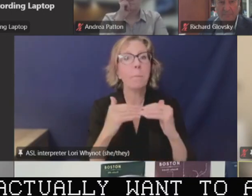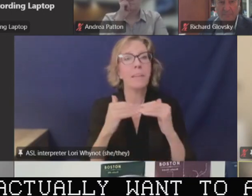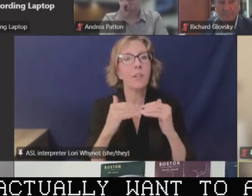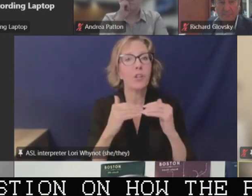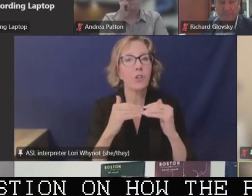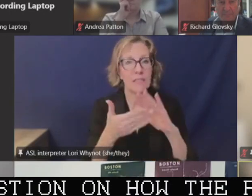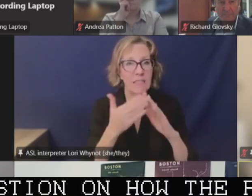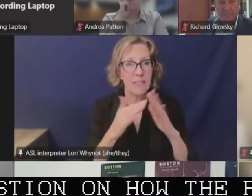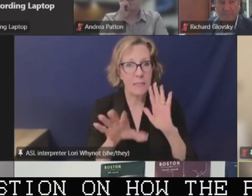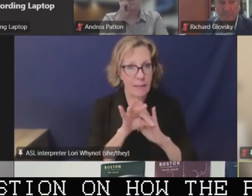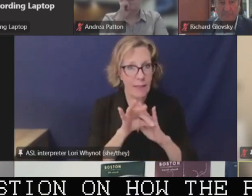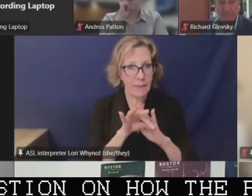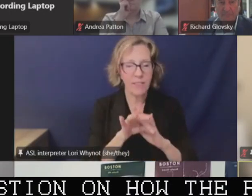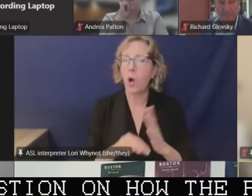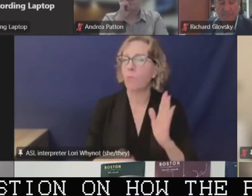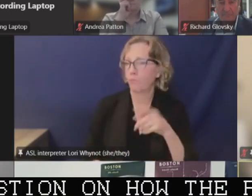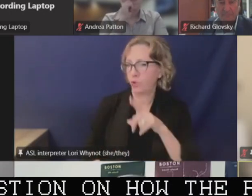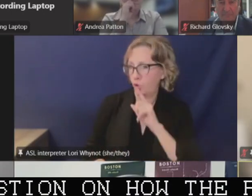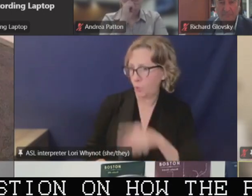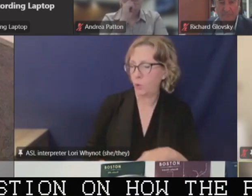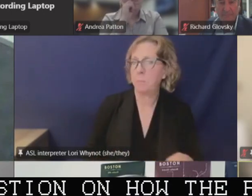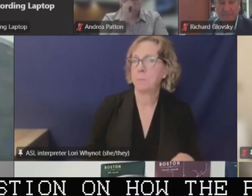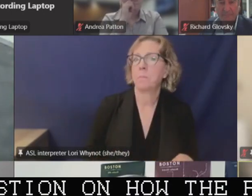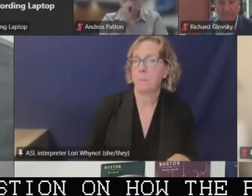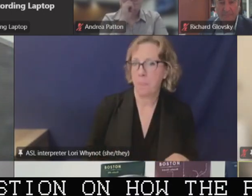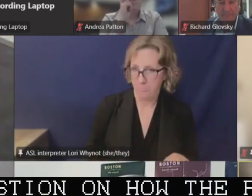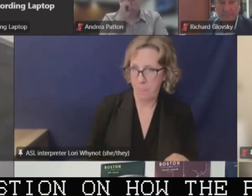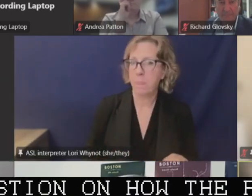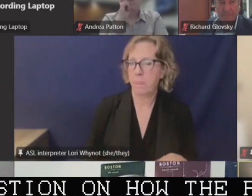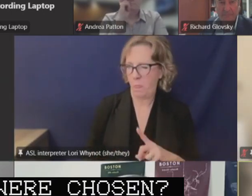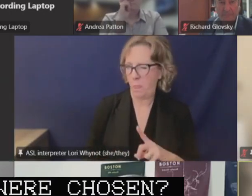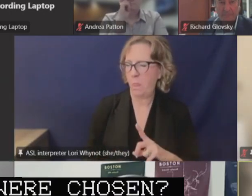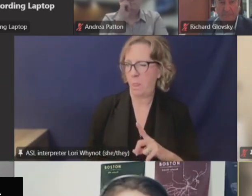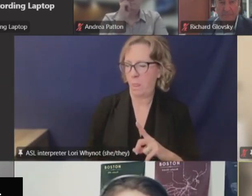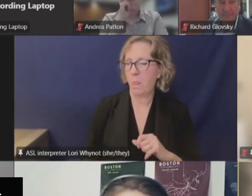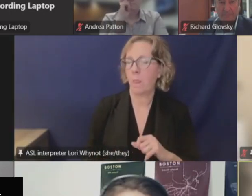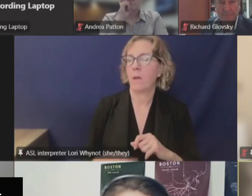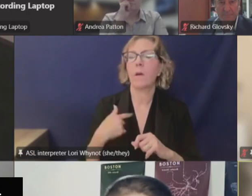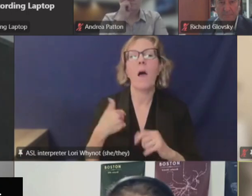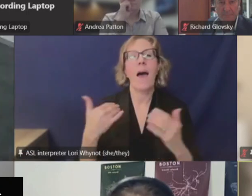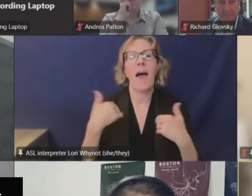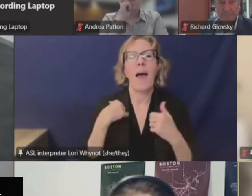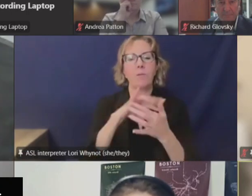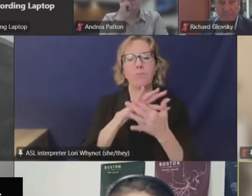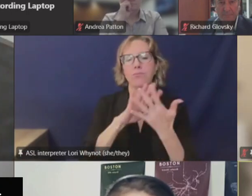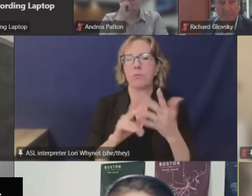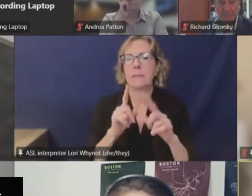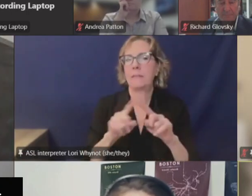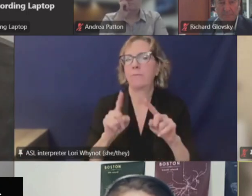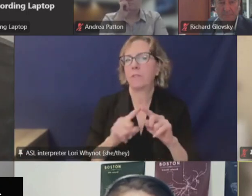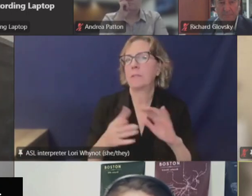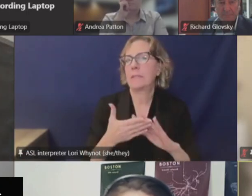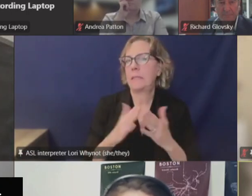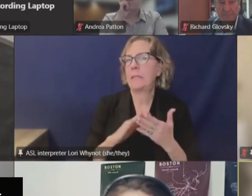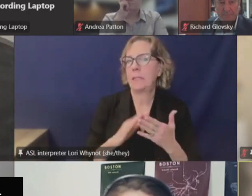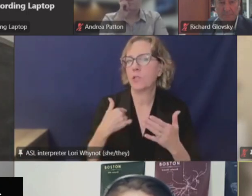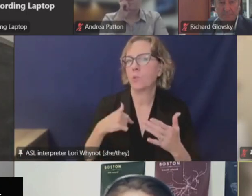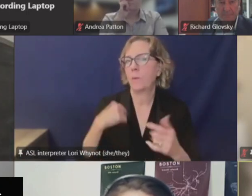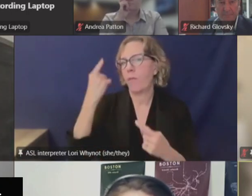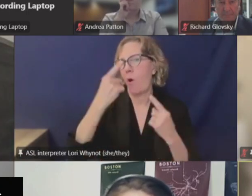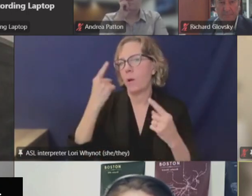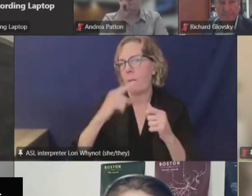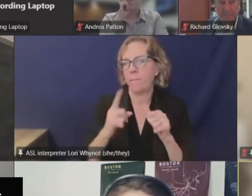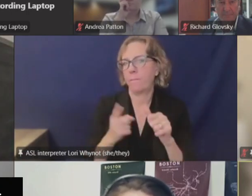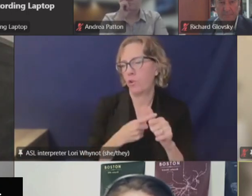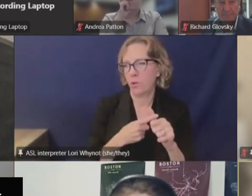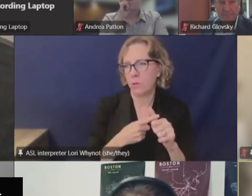Sure. So we have, so there were a range of cities that we considered initially. We